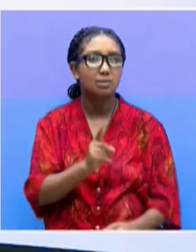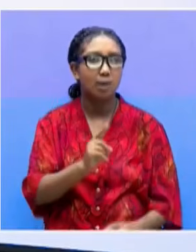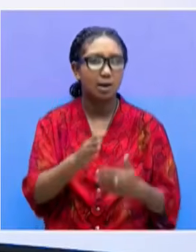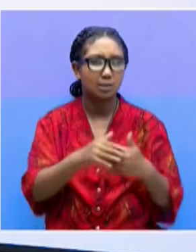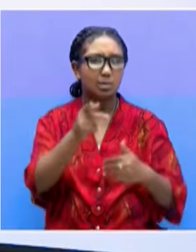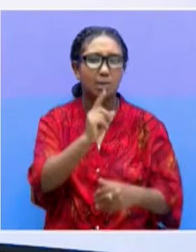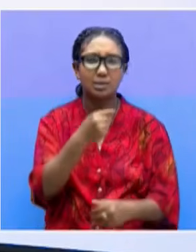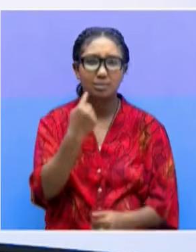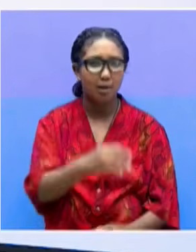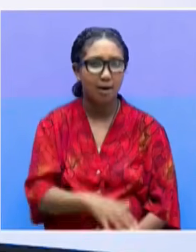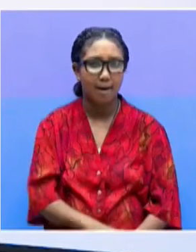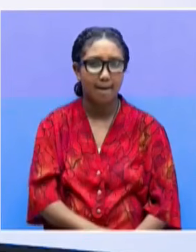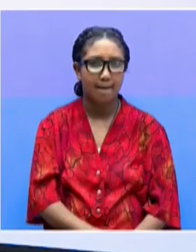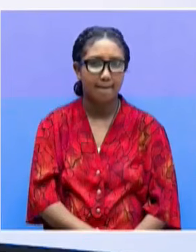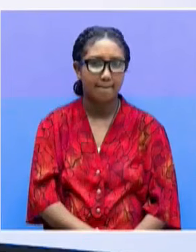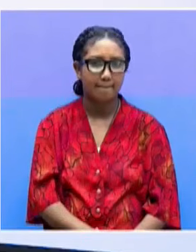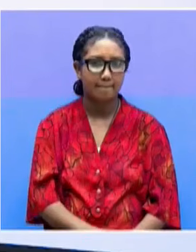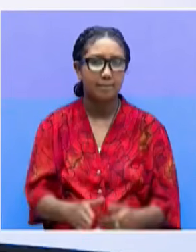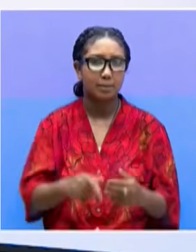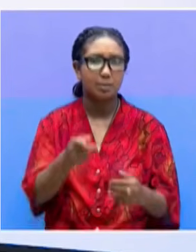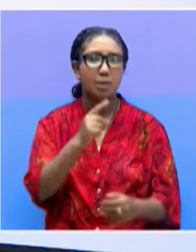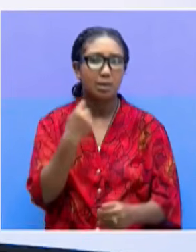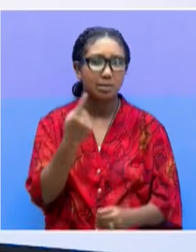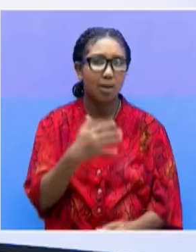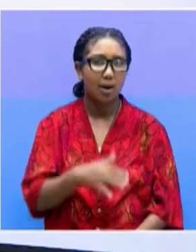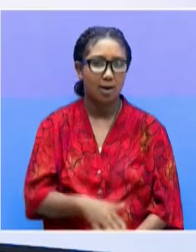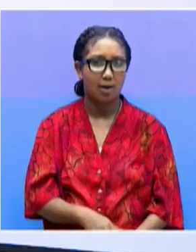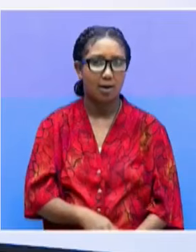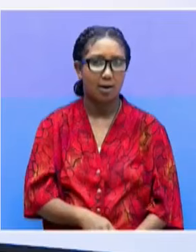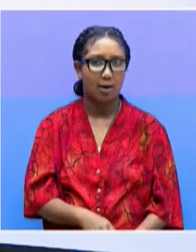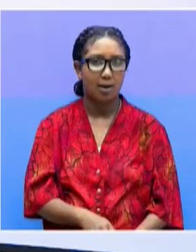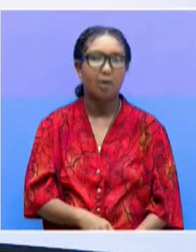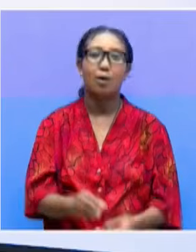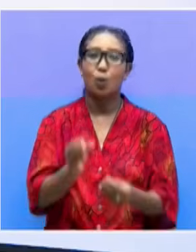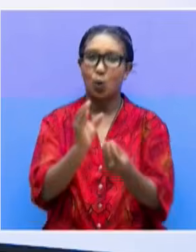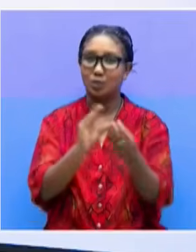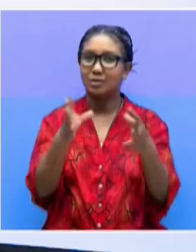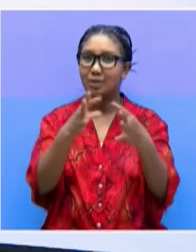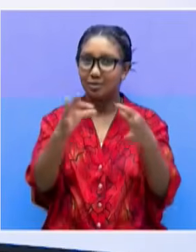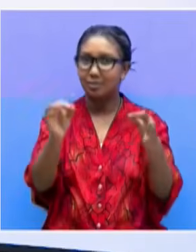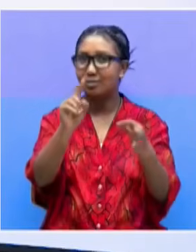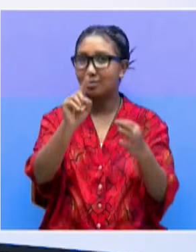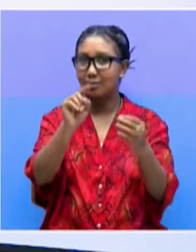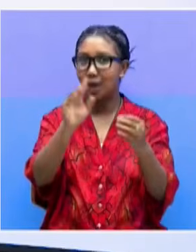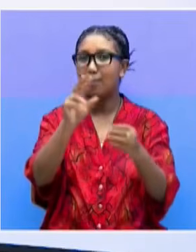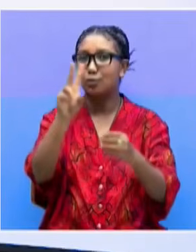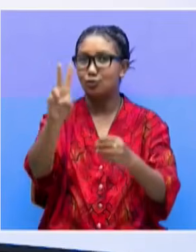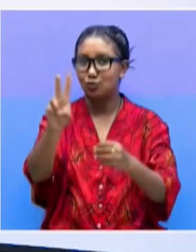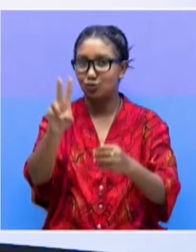clause? Yes? Very good. It is conditional sentence type 2.